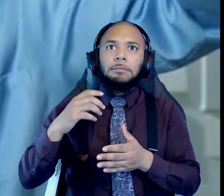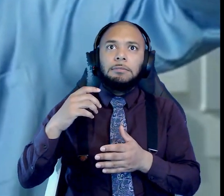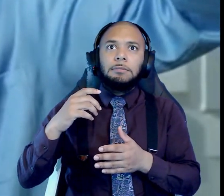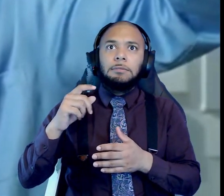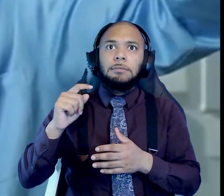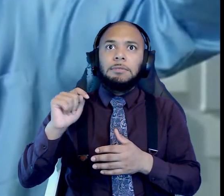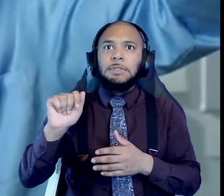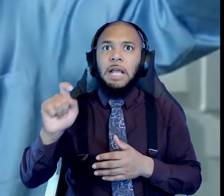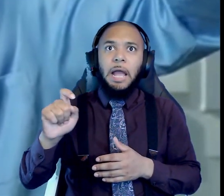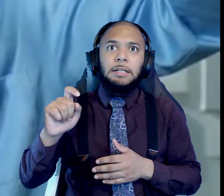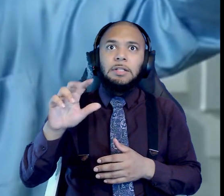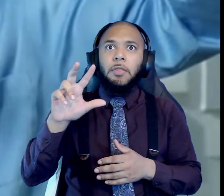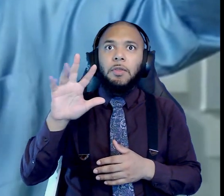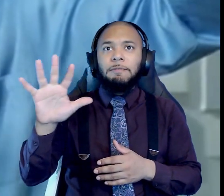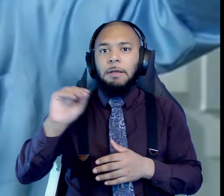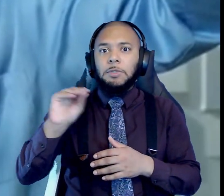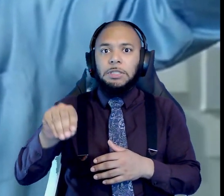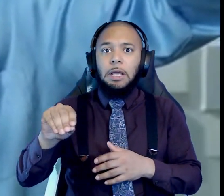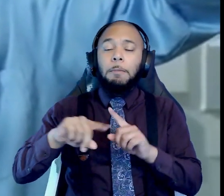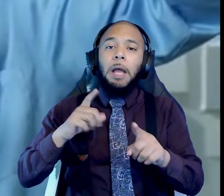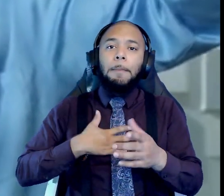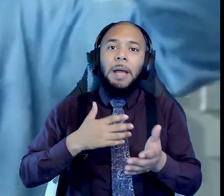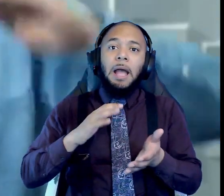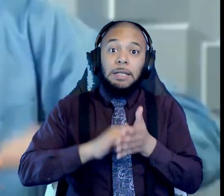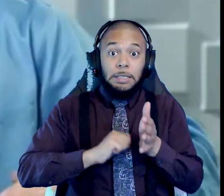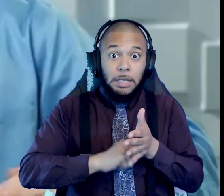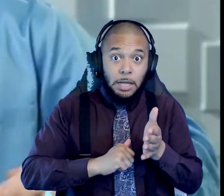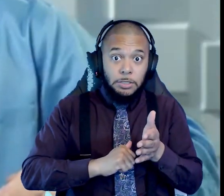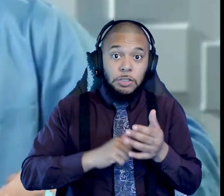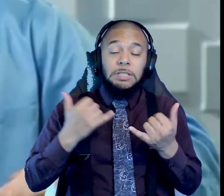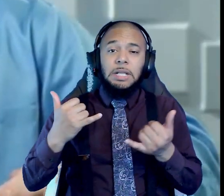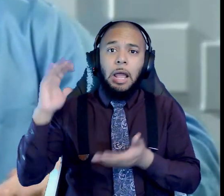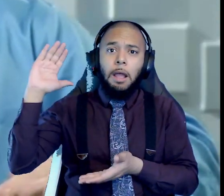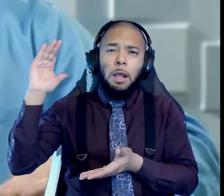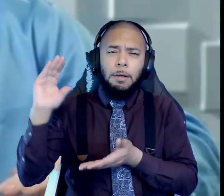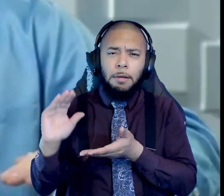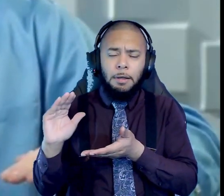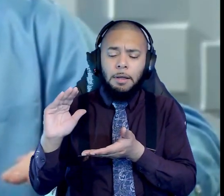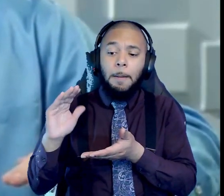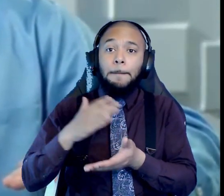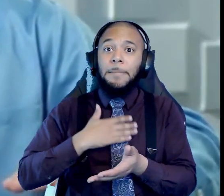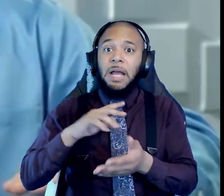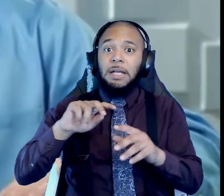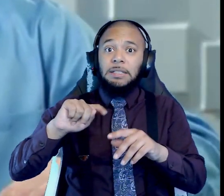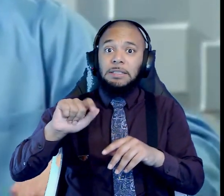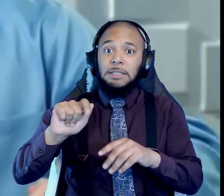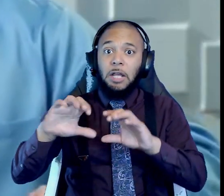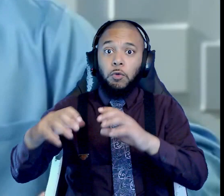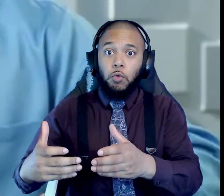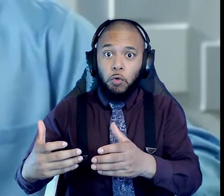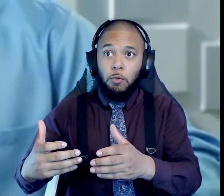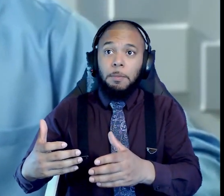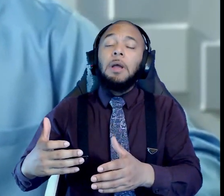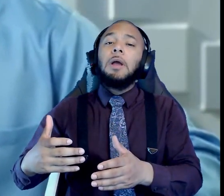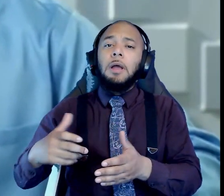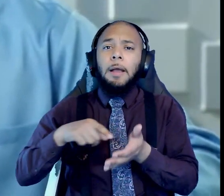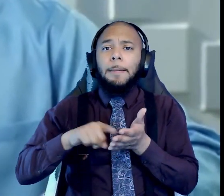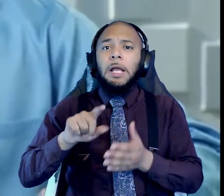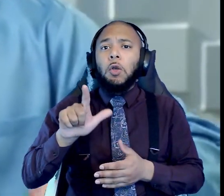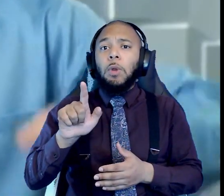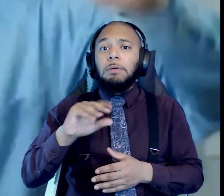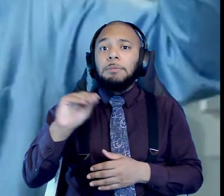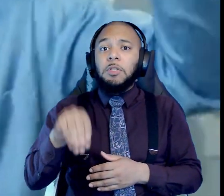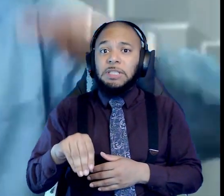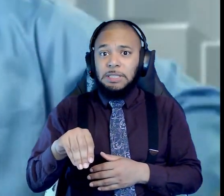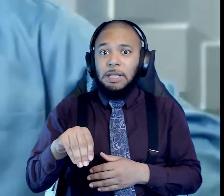and then through my deductions I'm actually ending in a tax bracket where it's only 21% of my income